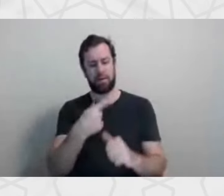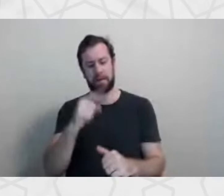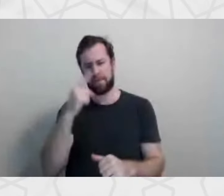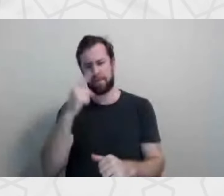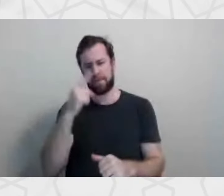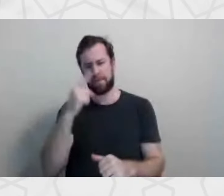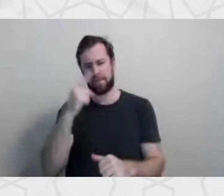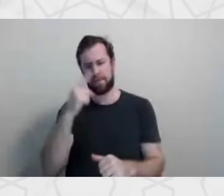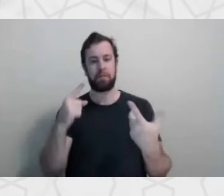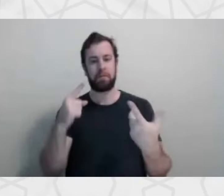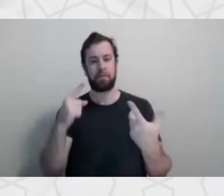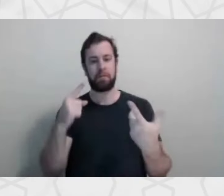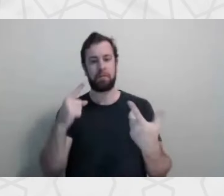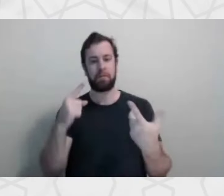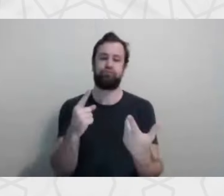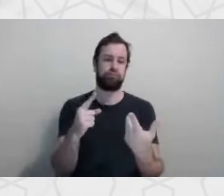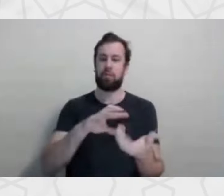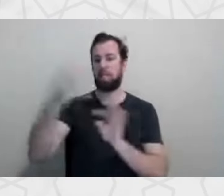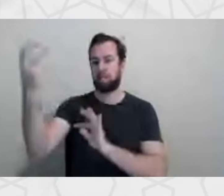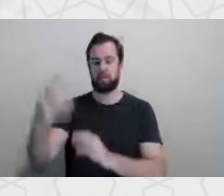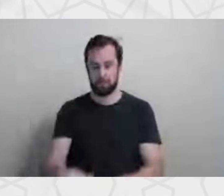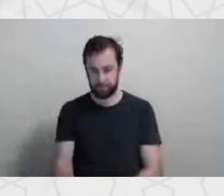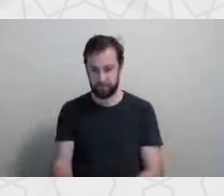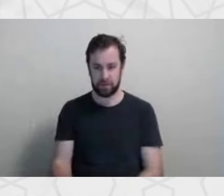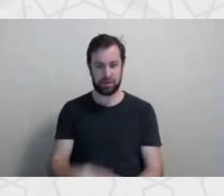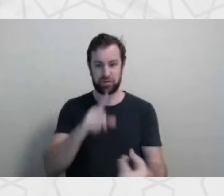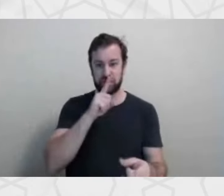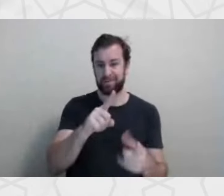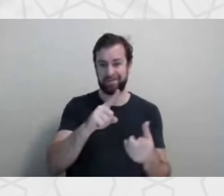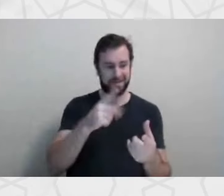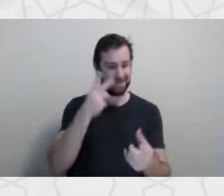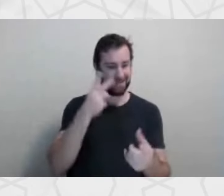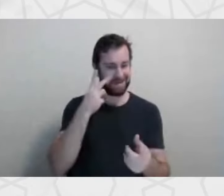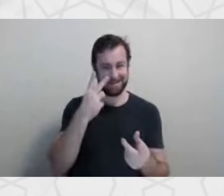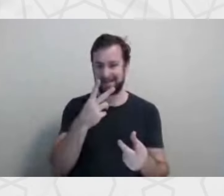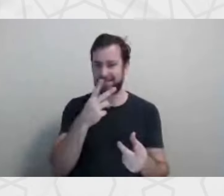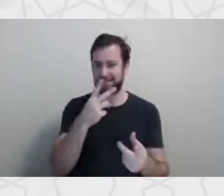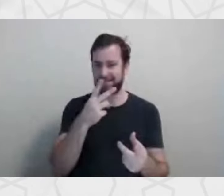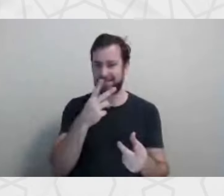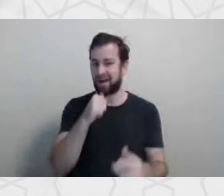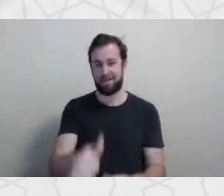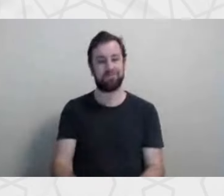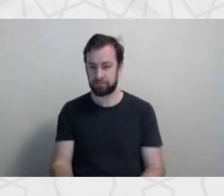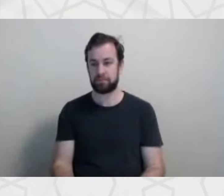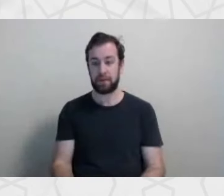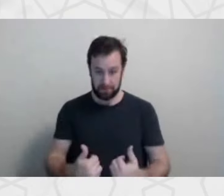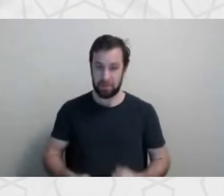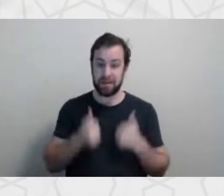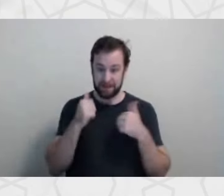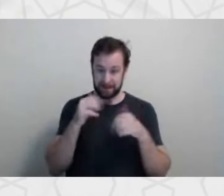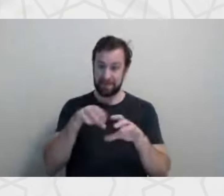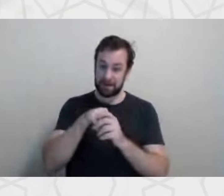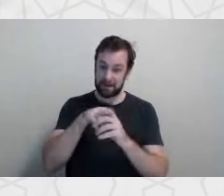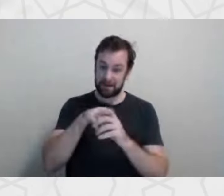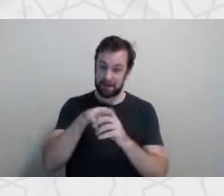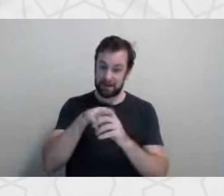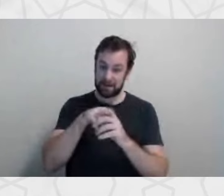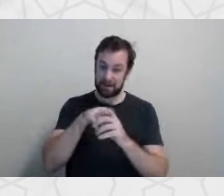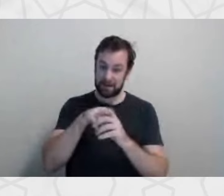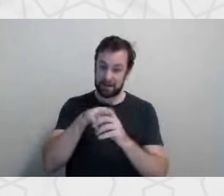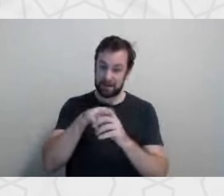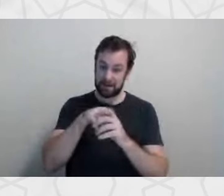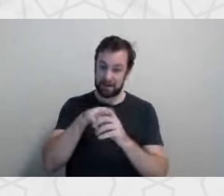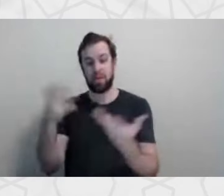the truth. They are deluded from the truth. They will live in a deception. That's what Allah said. He said,